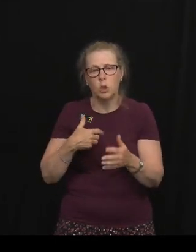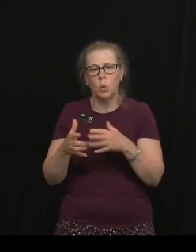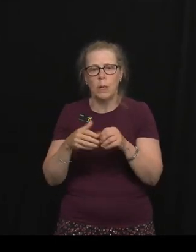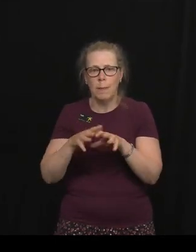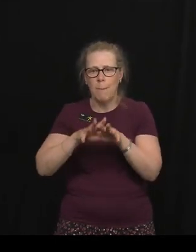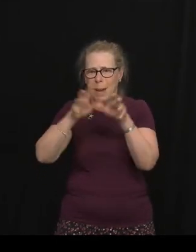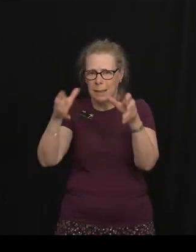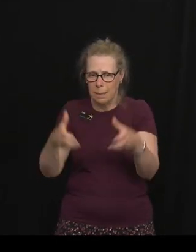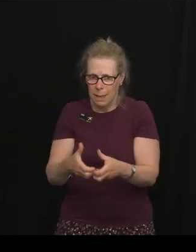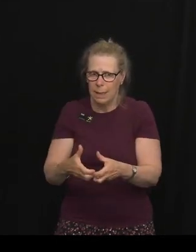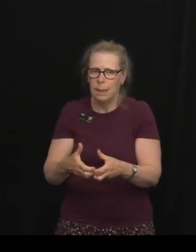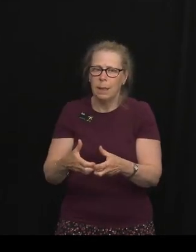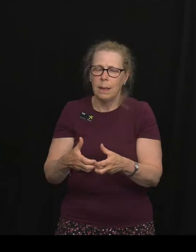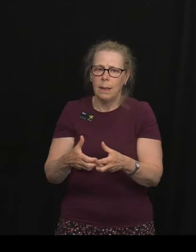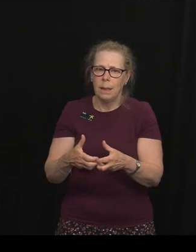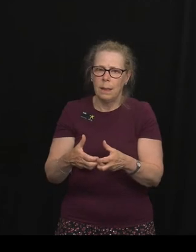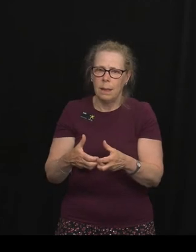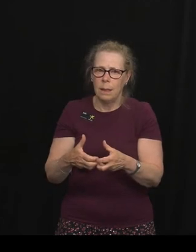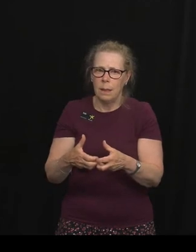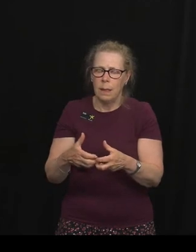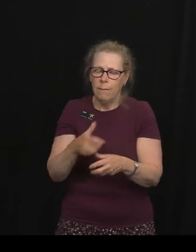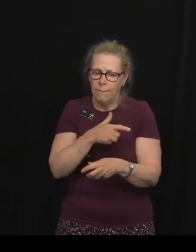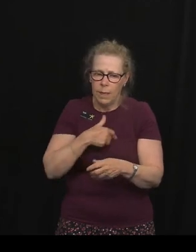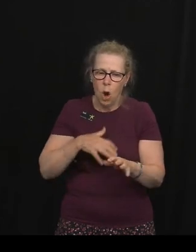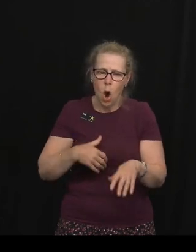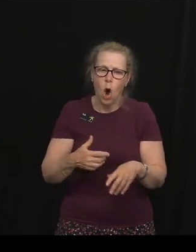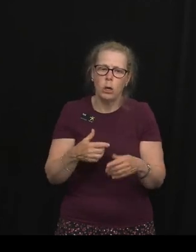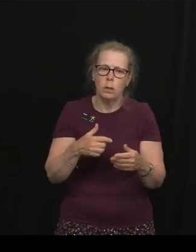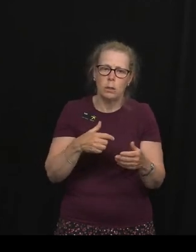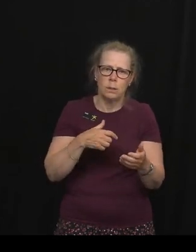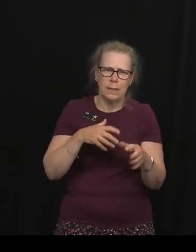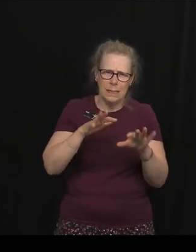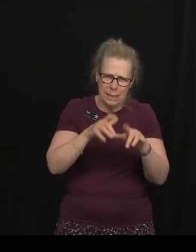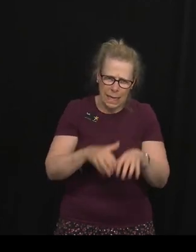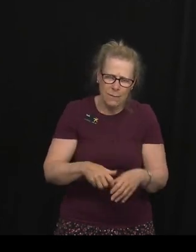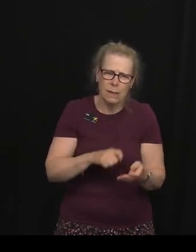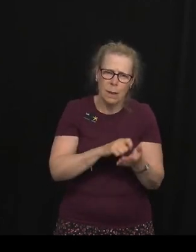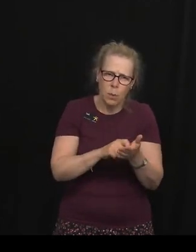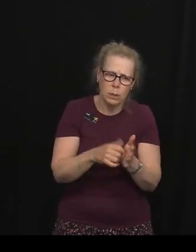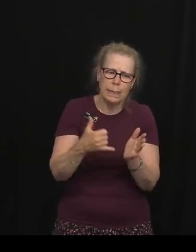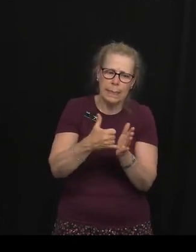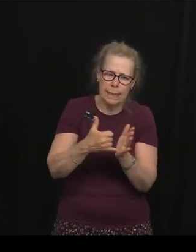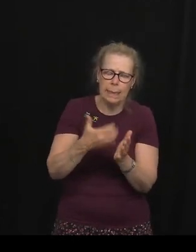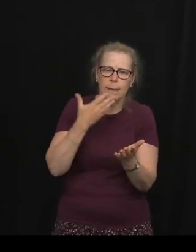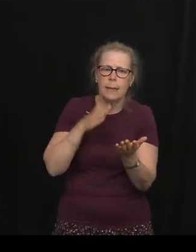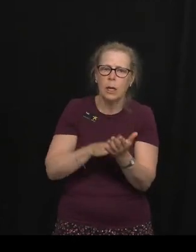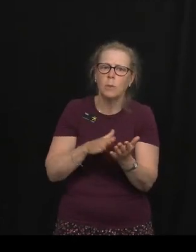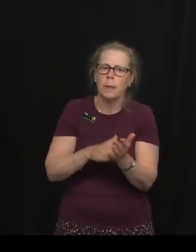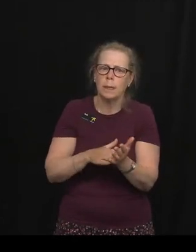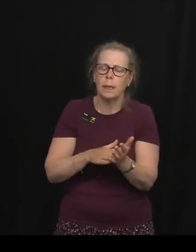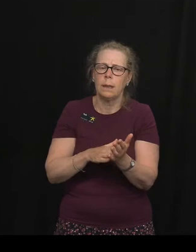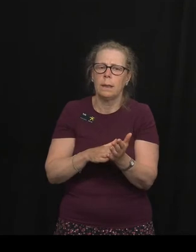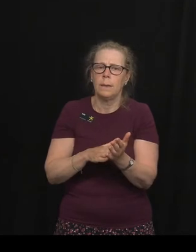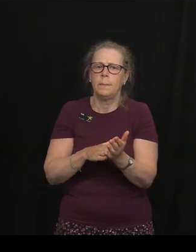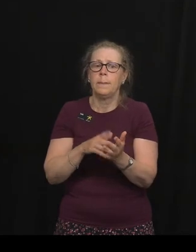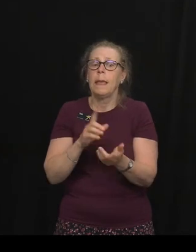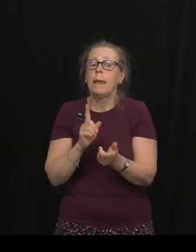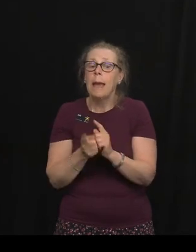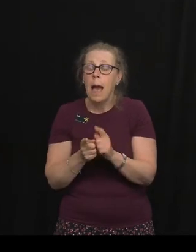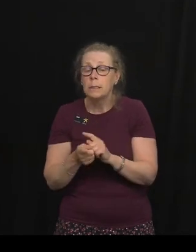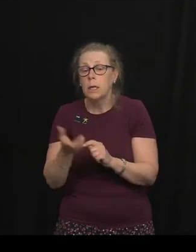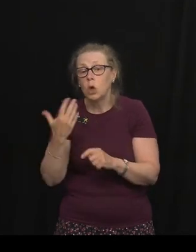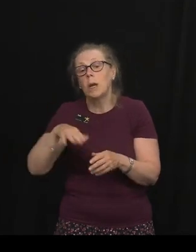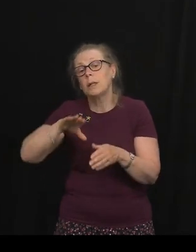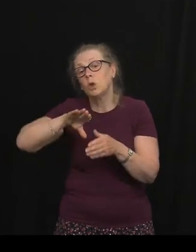review 16 previous panels' reports, seeing that the recommendations were made that could potentially have stopped this